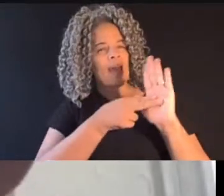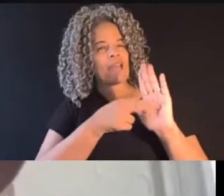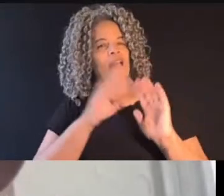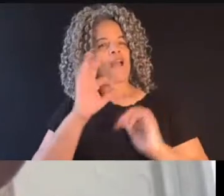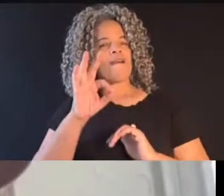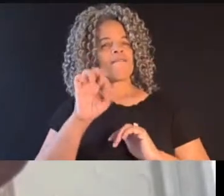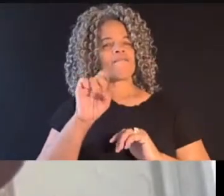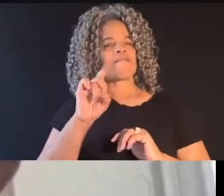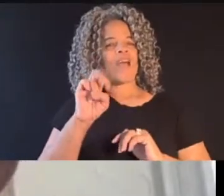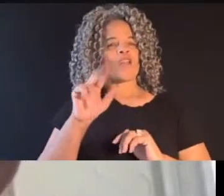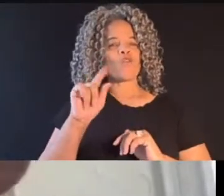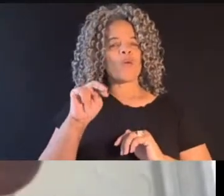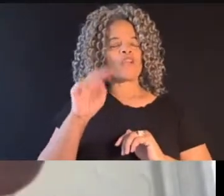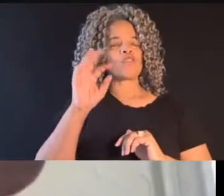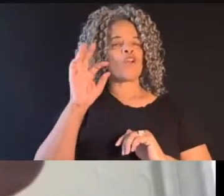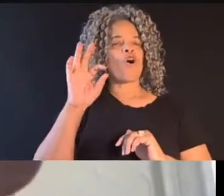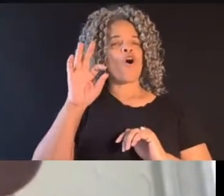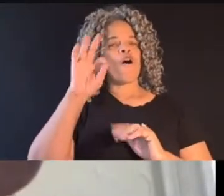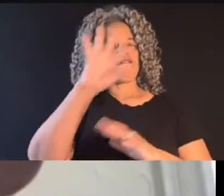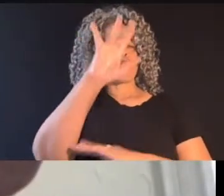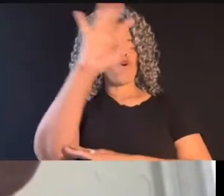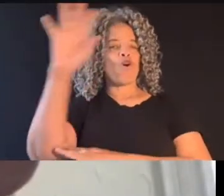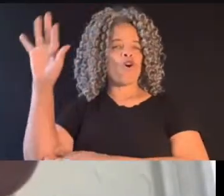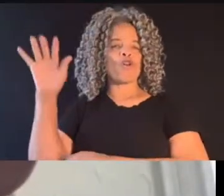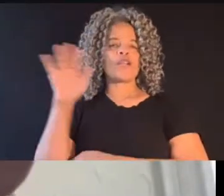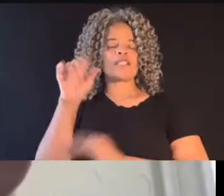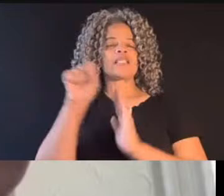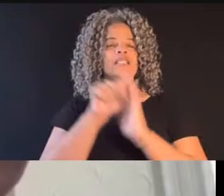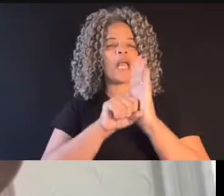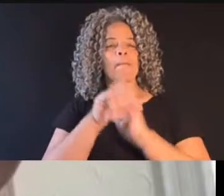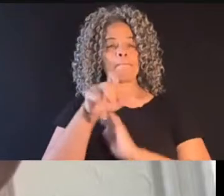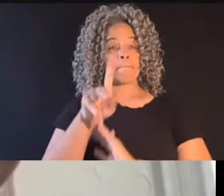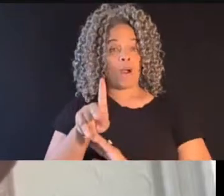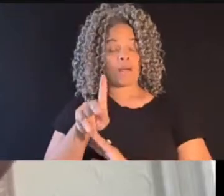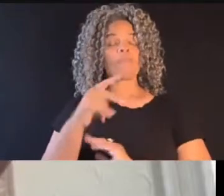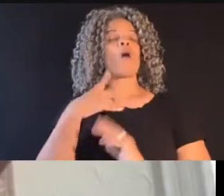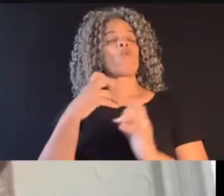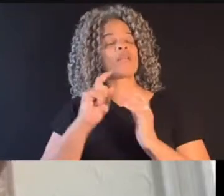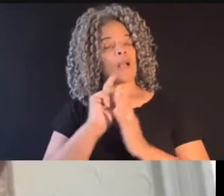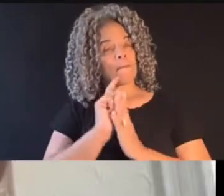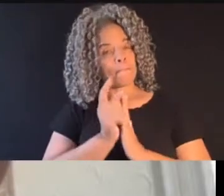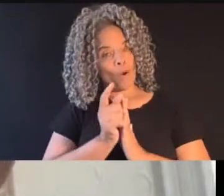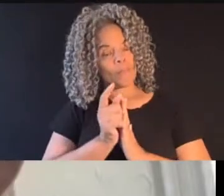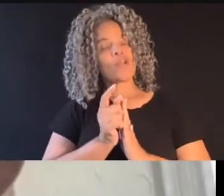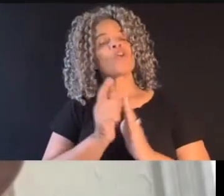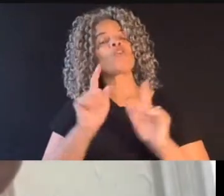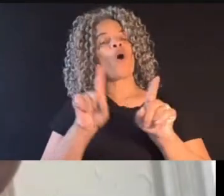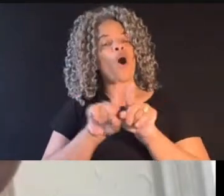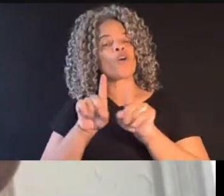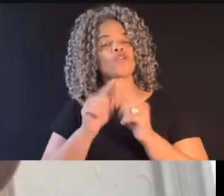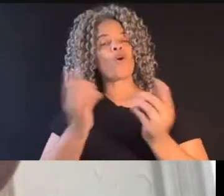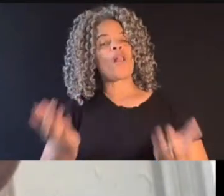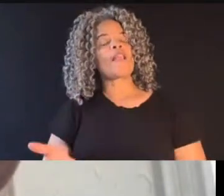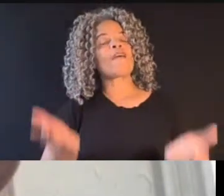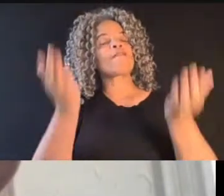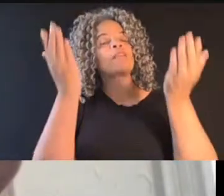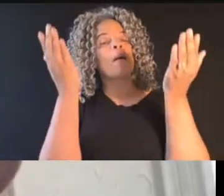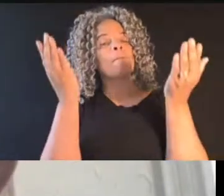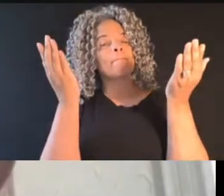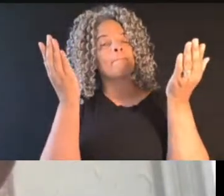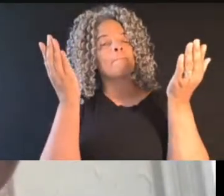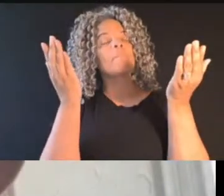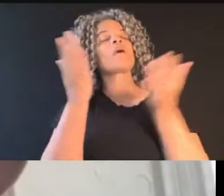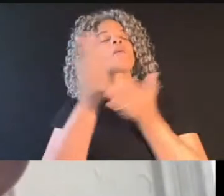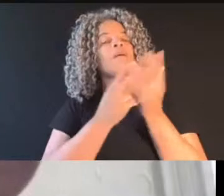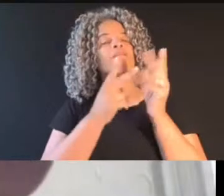Federation Forest State Park. I want to take a moment to also lift up some